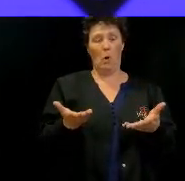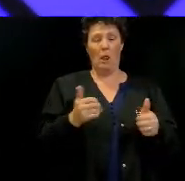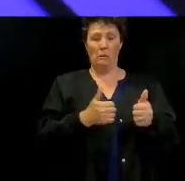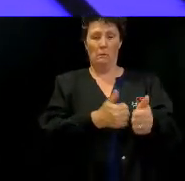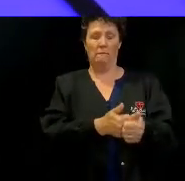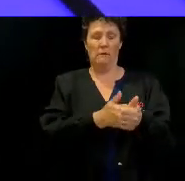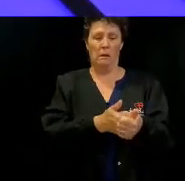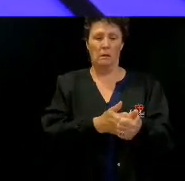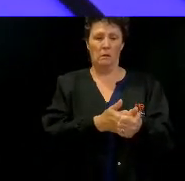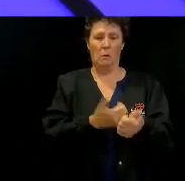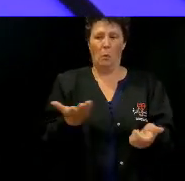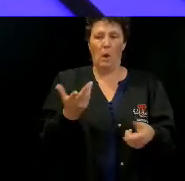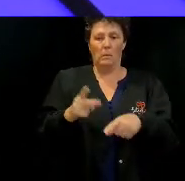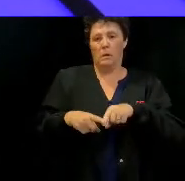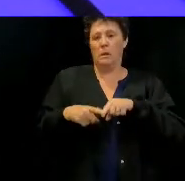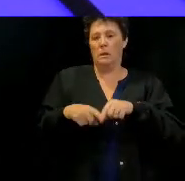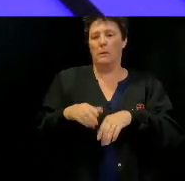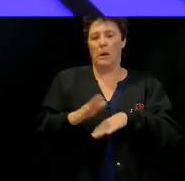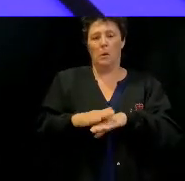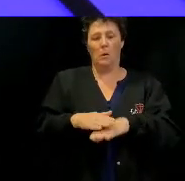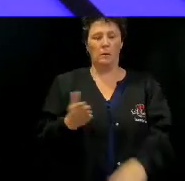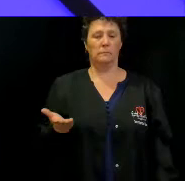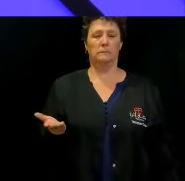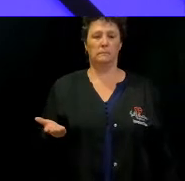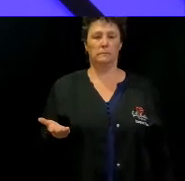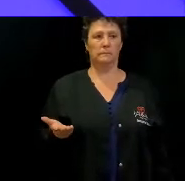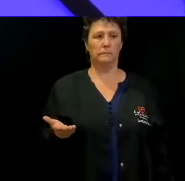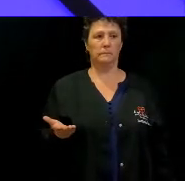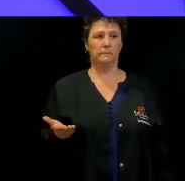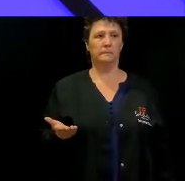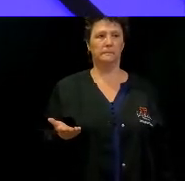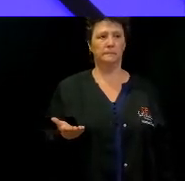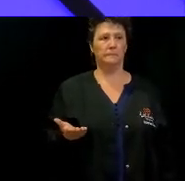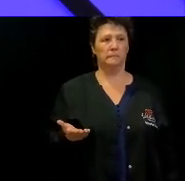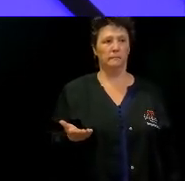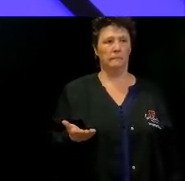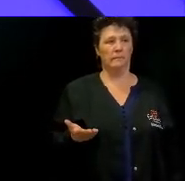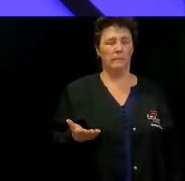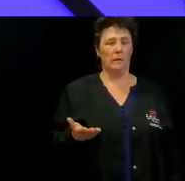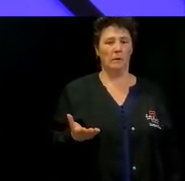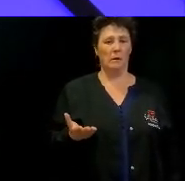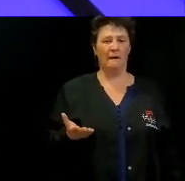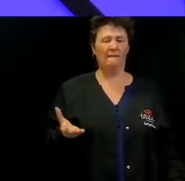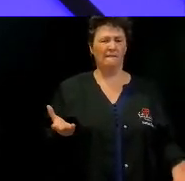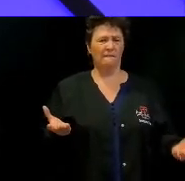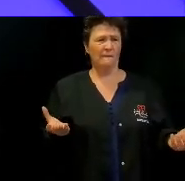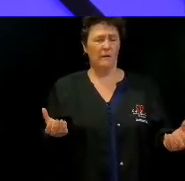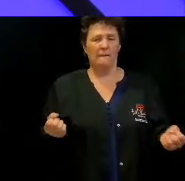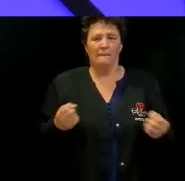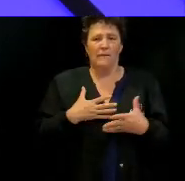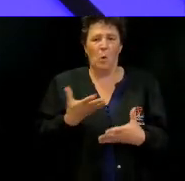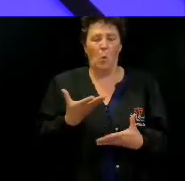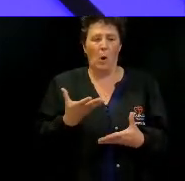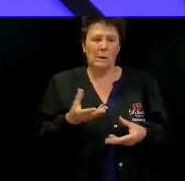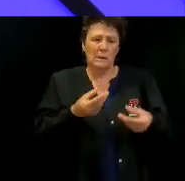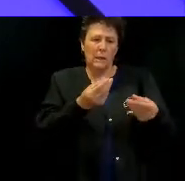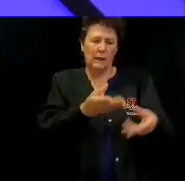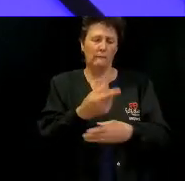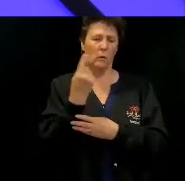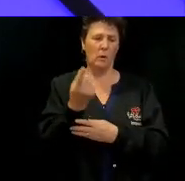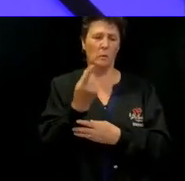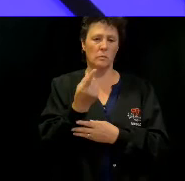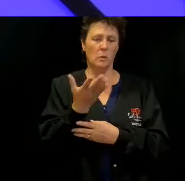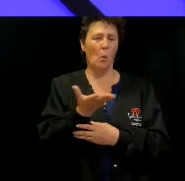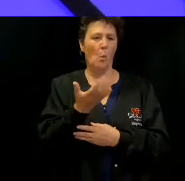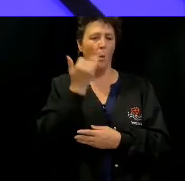Hallelujah. You know what fear wants to present to you all the time? What if? Isn't that